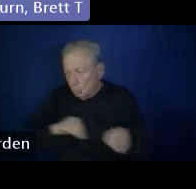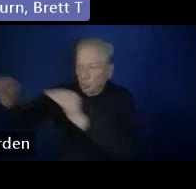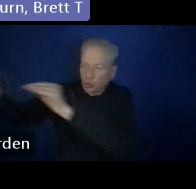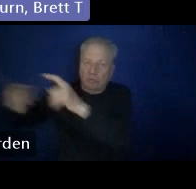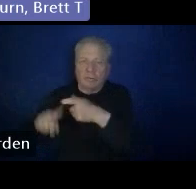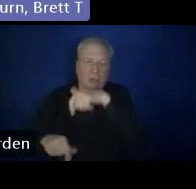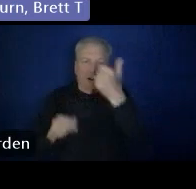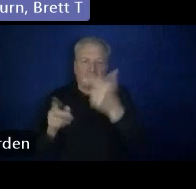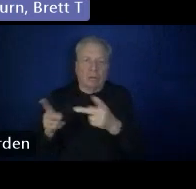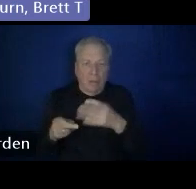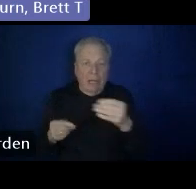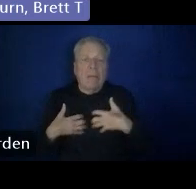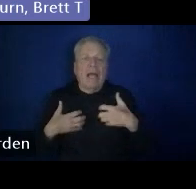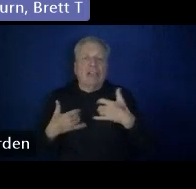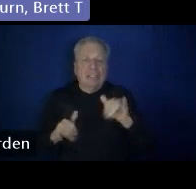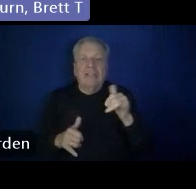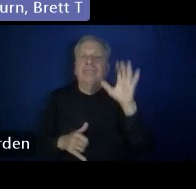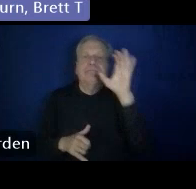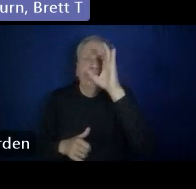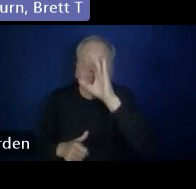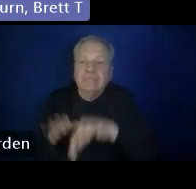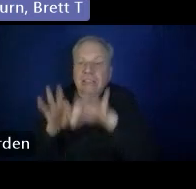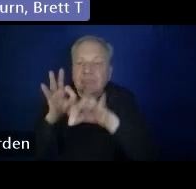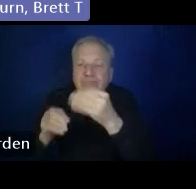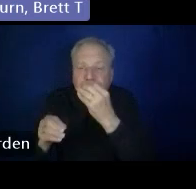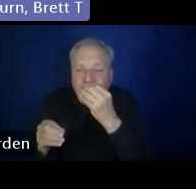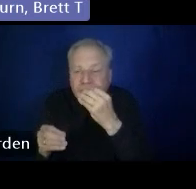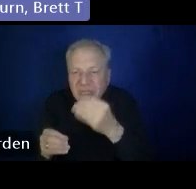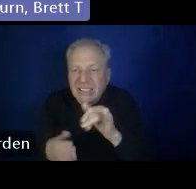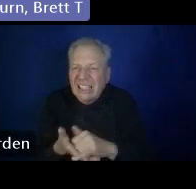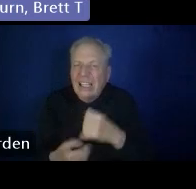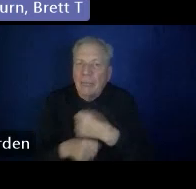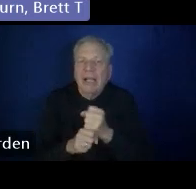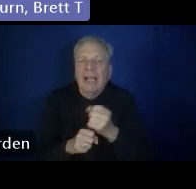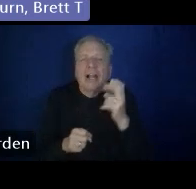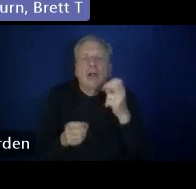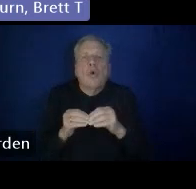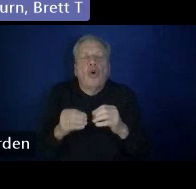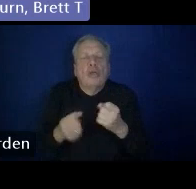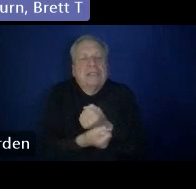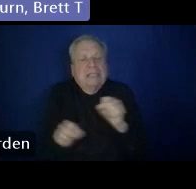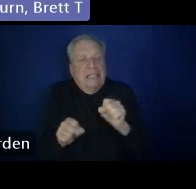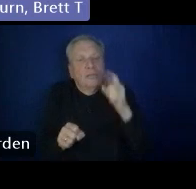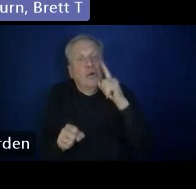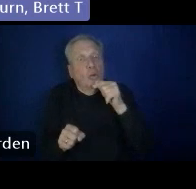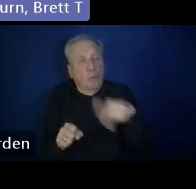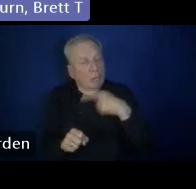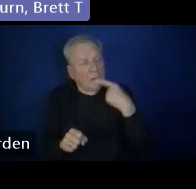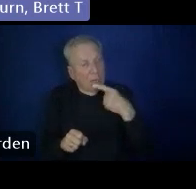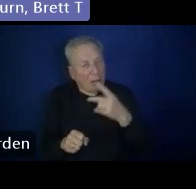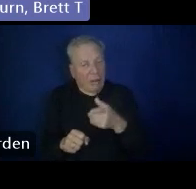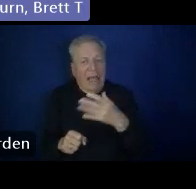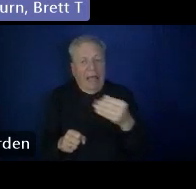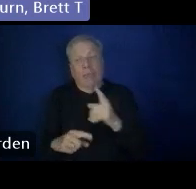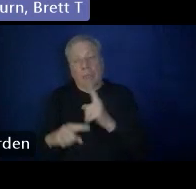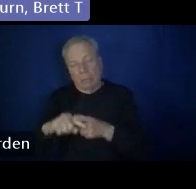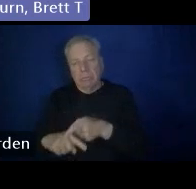And bears still get to scavenge them, but it creates a little safety buffer zone for the public and for the bear.